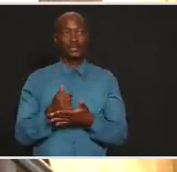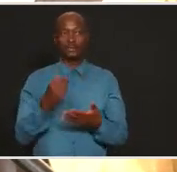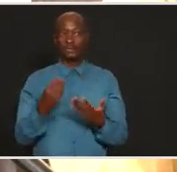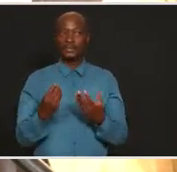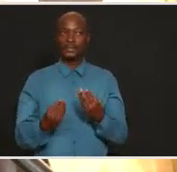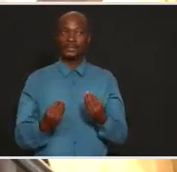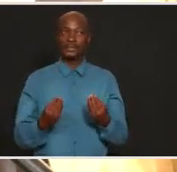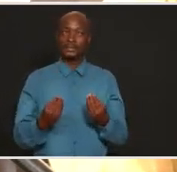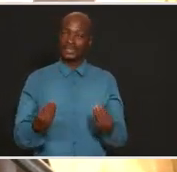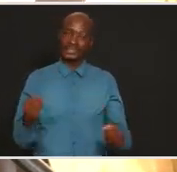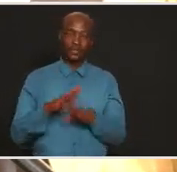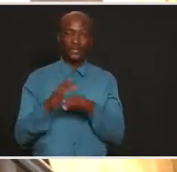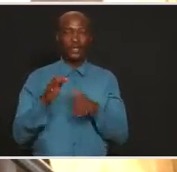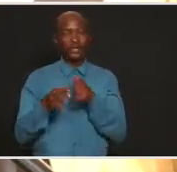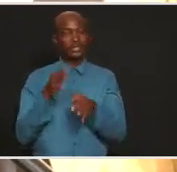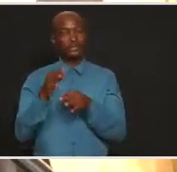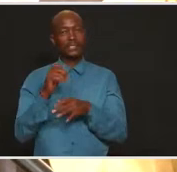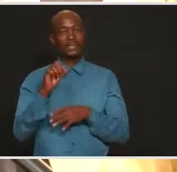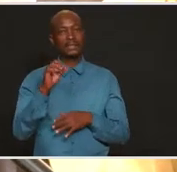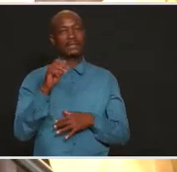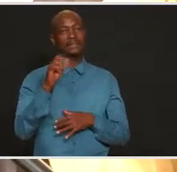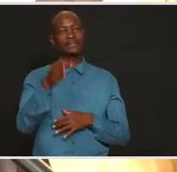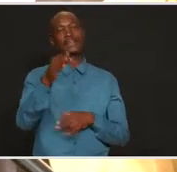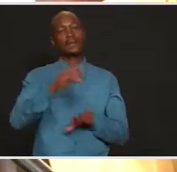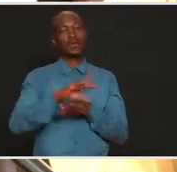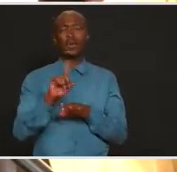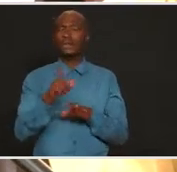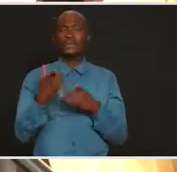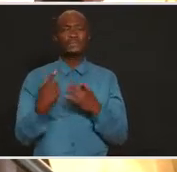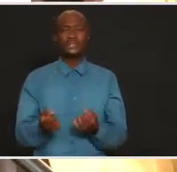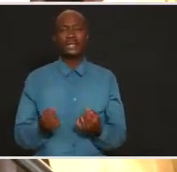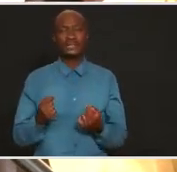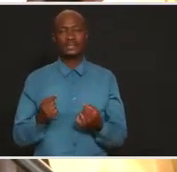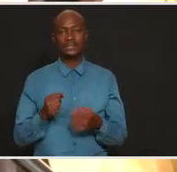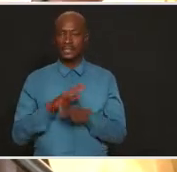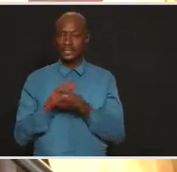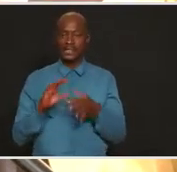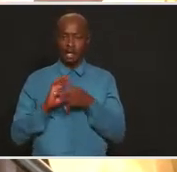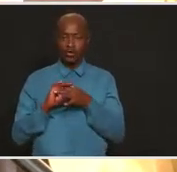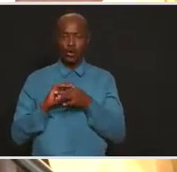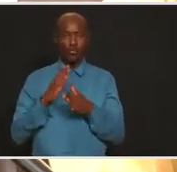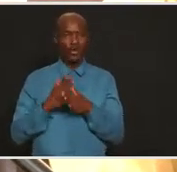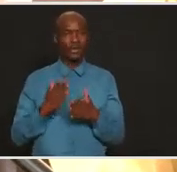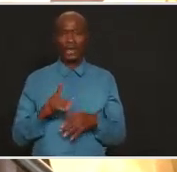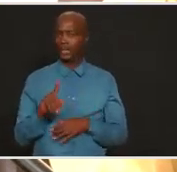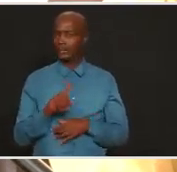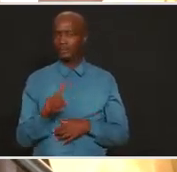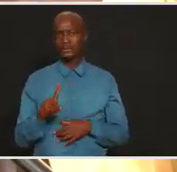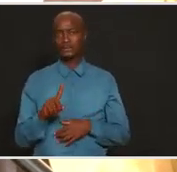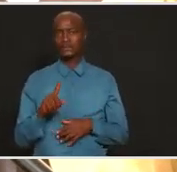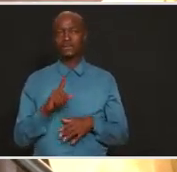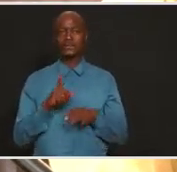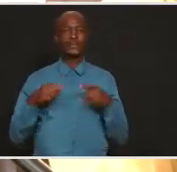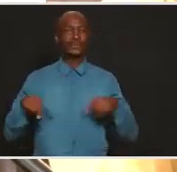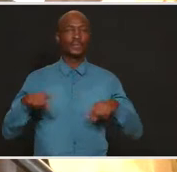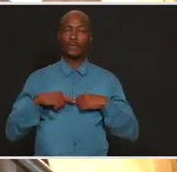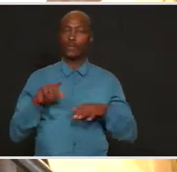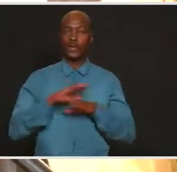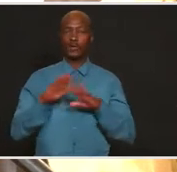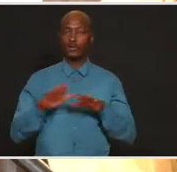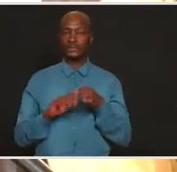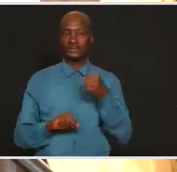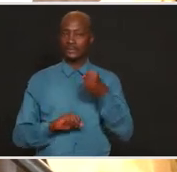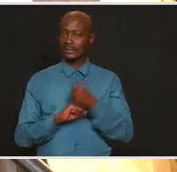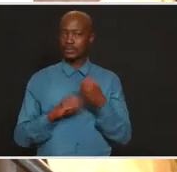without explaining further what's supposed to be done in the homework and another thing we not in support